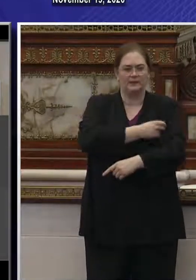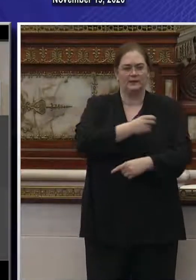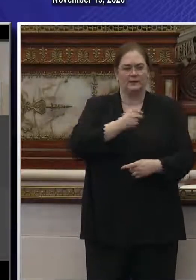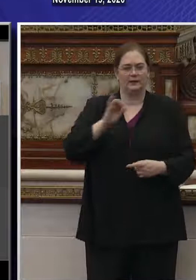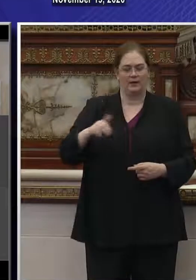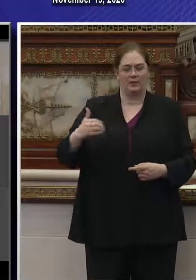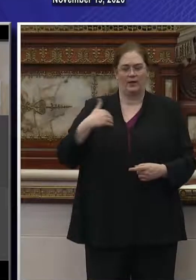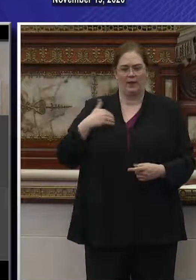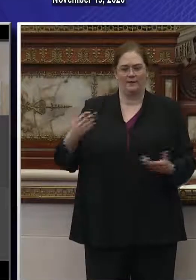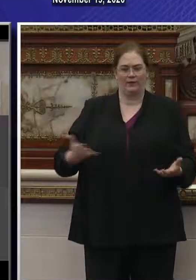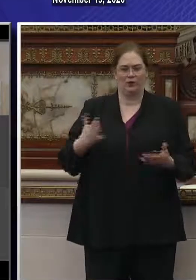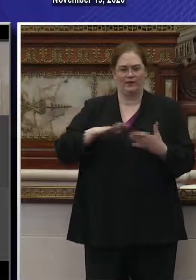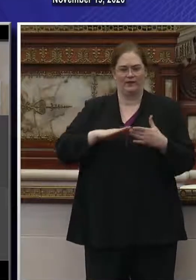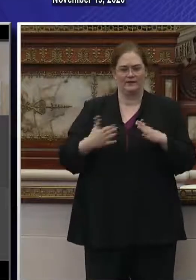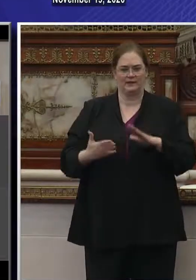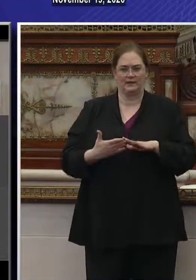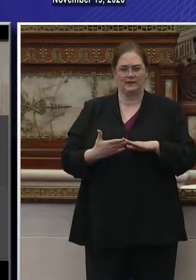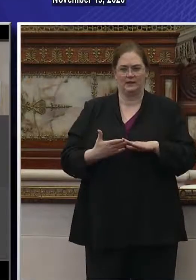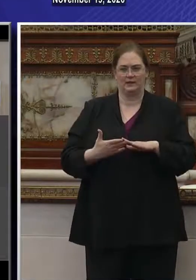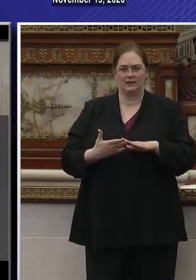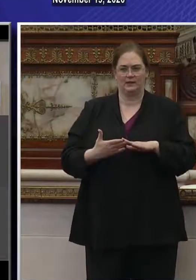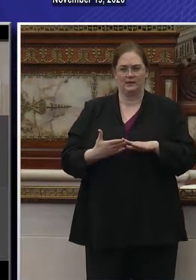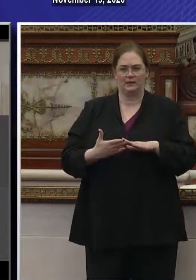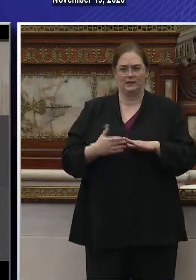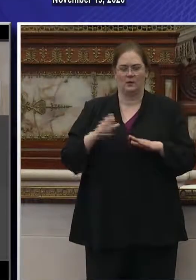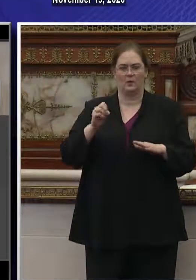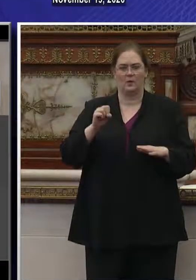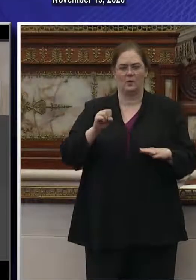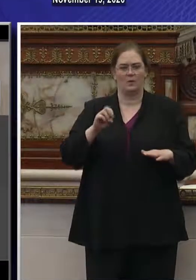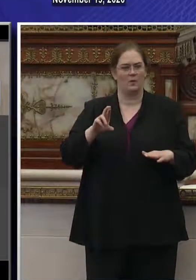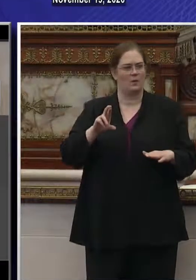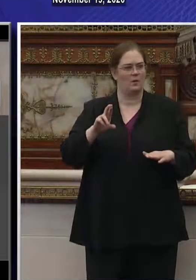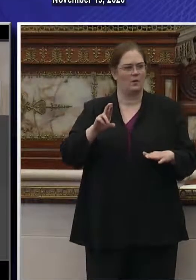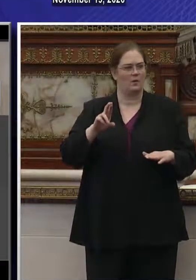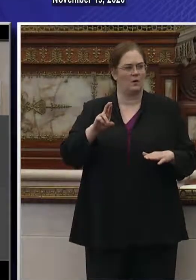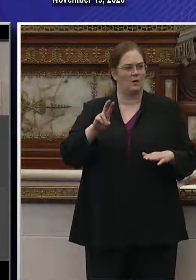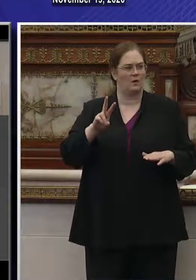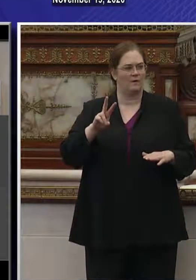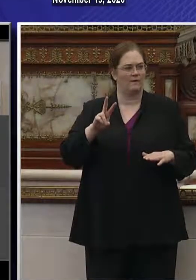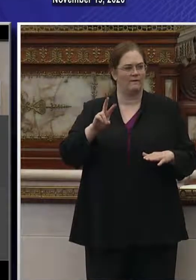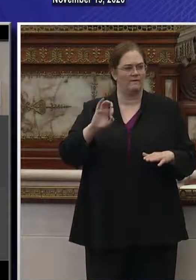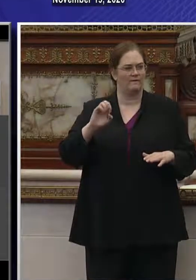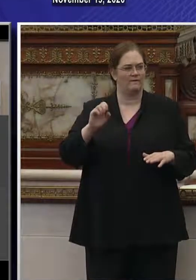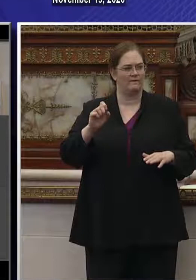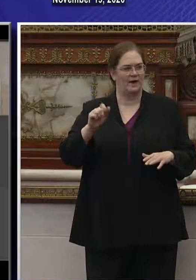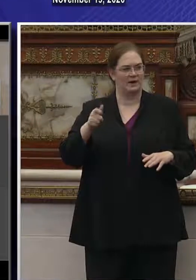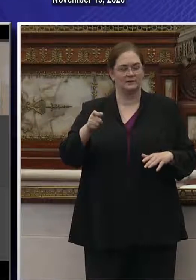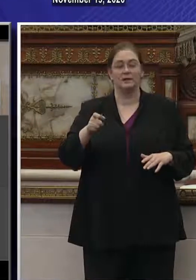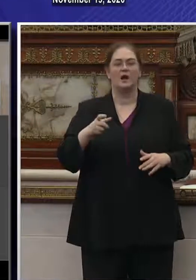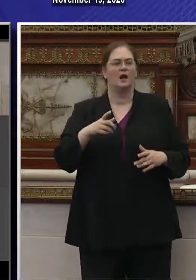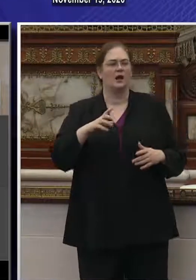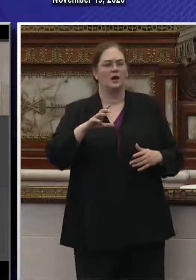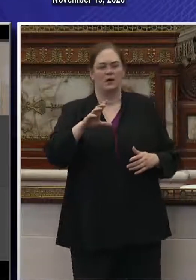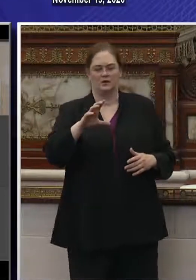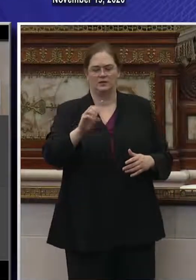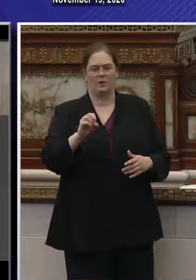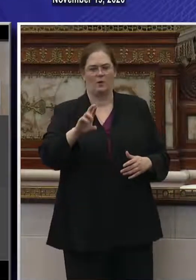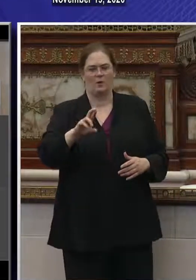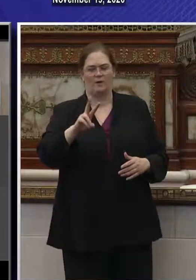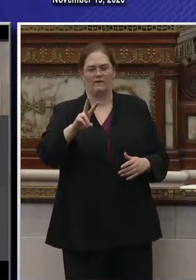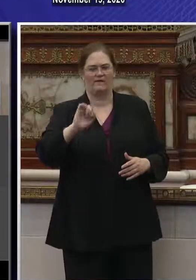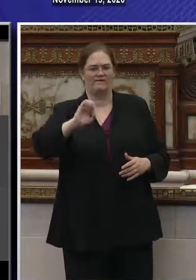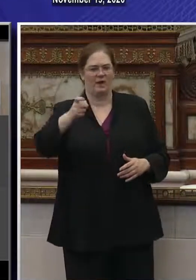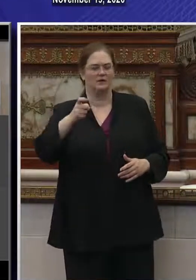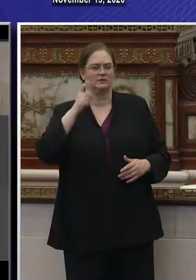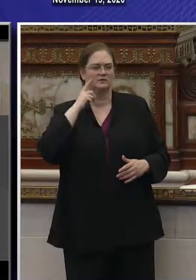that we have here in the city, Coravax? Yeah, so the Jefferson vaccine, Coravax,